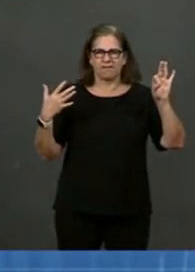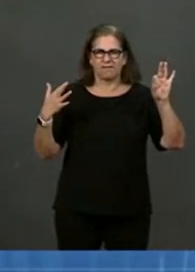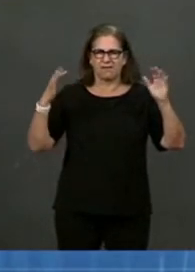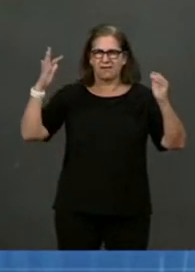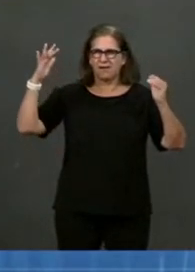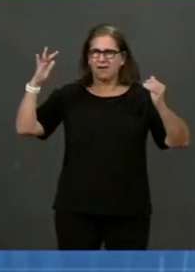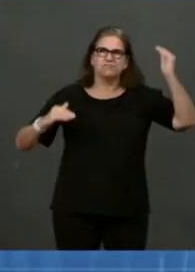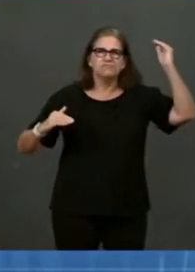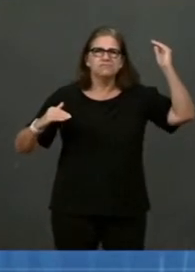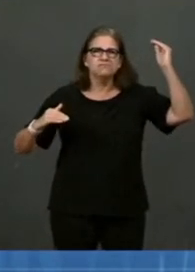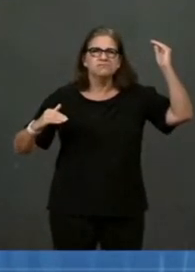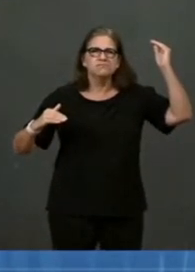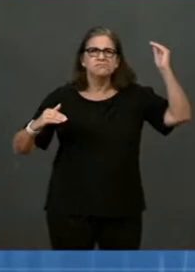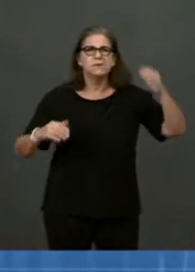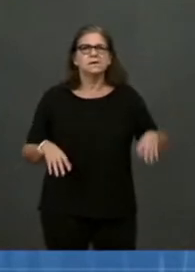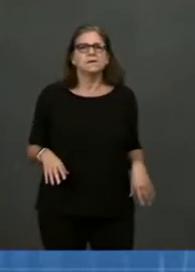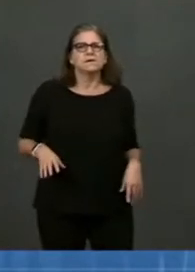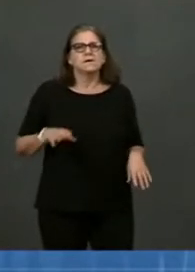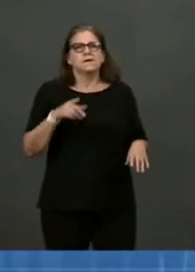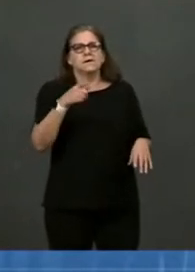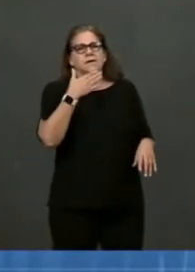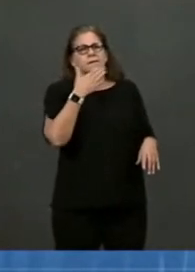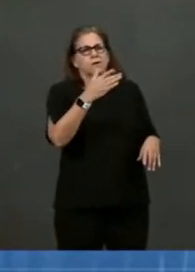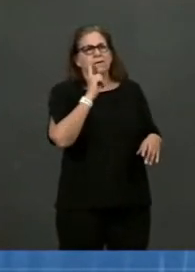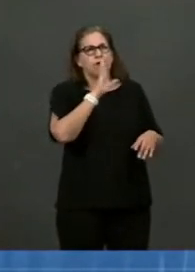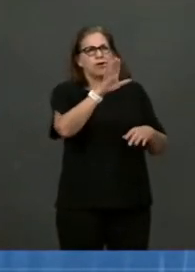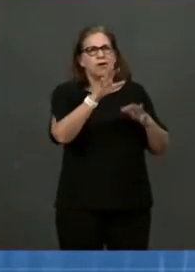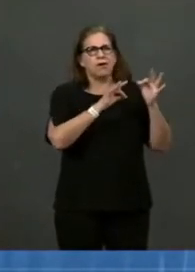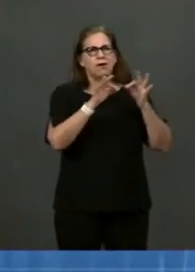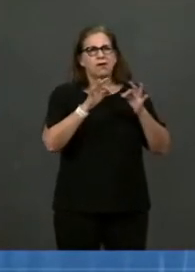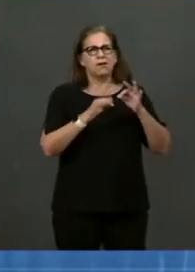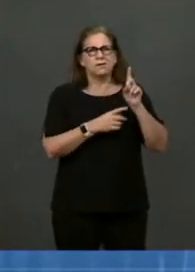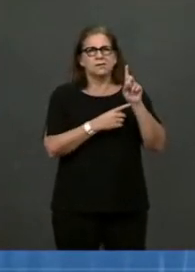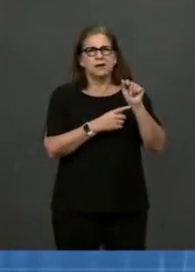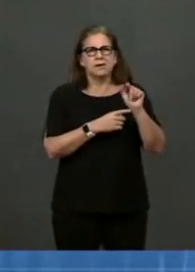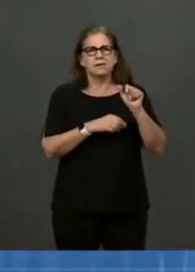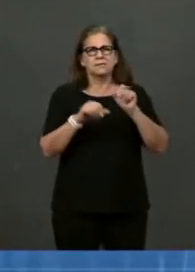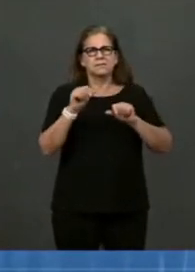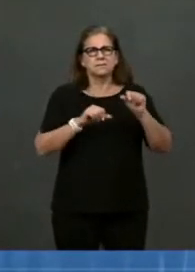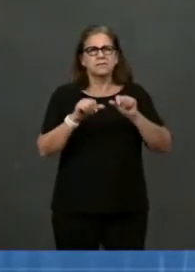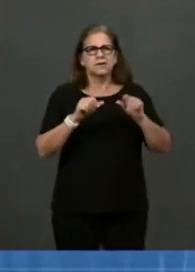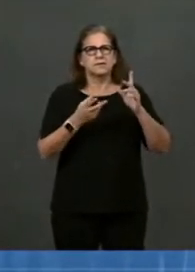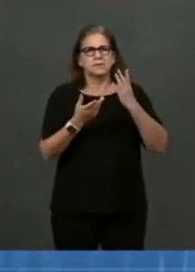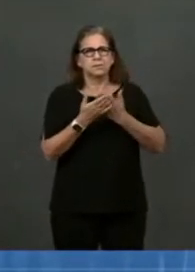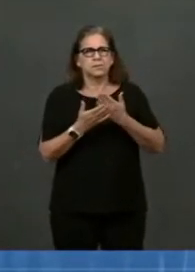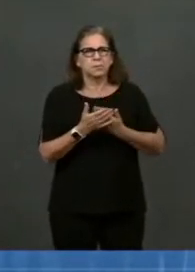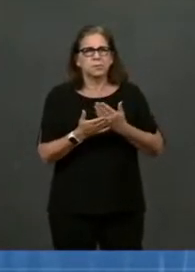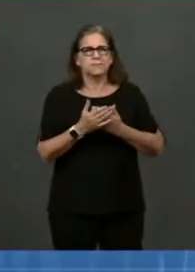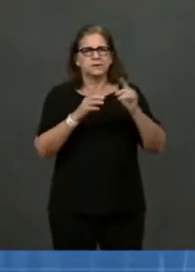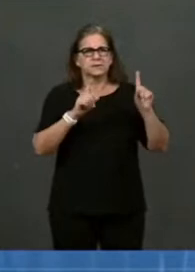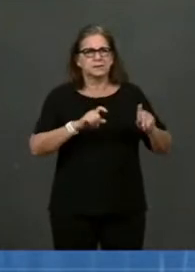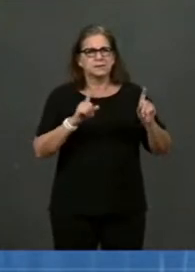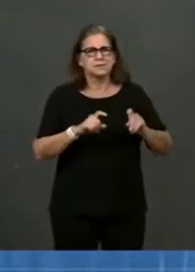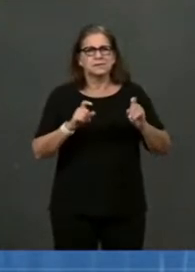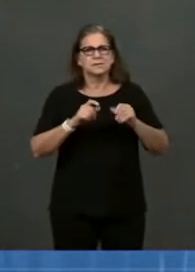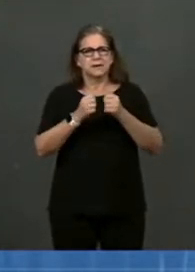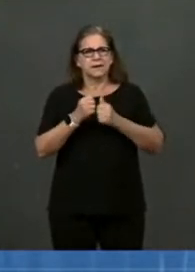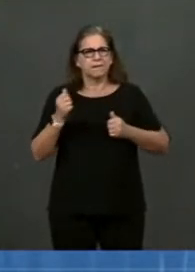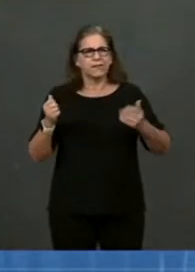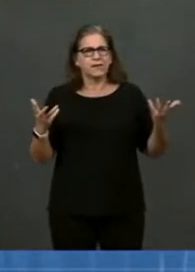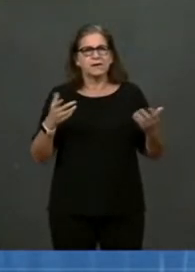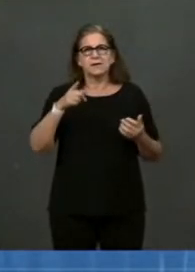shots in arms. Based on the criteria Dr. Walensky just laid out, more than 120